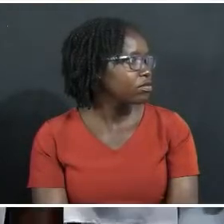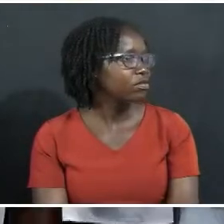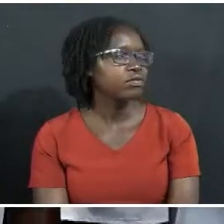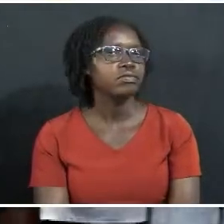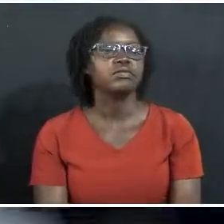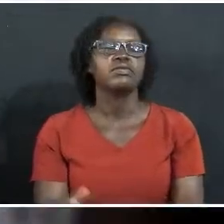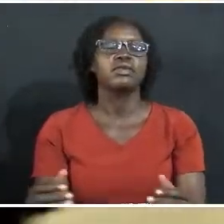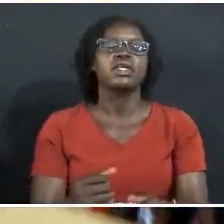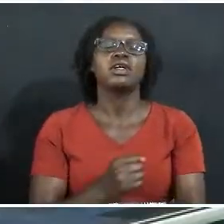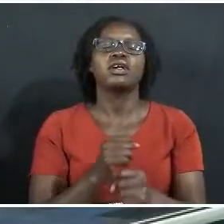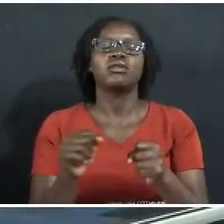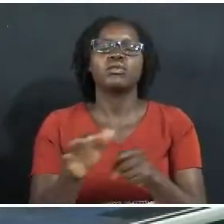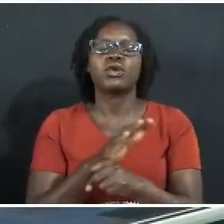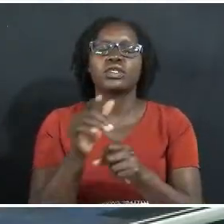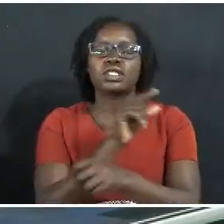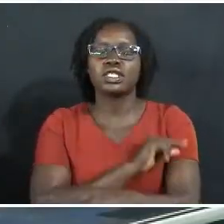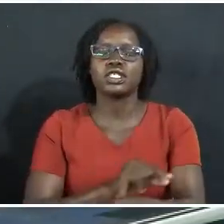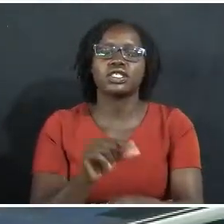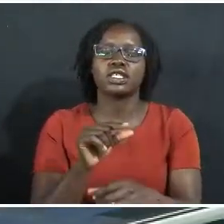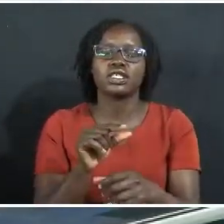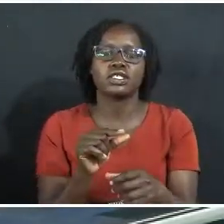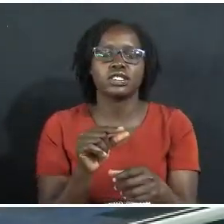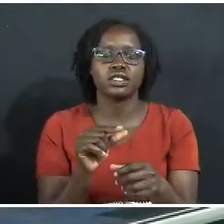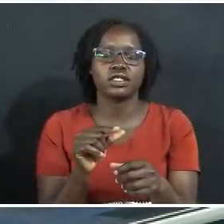Our most gracious